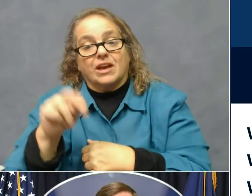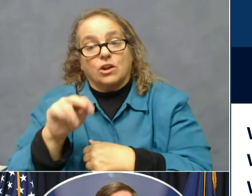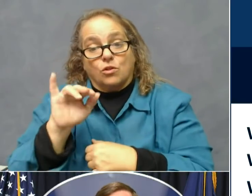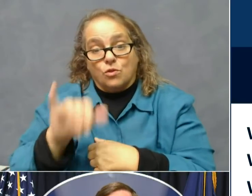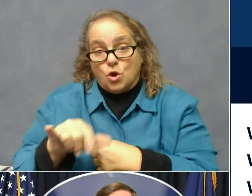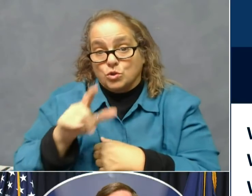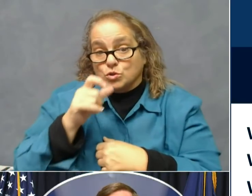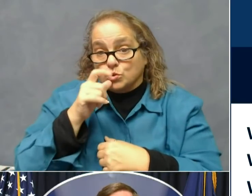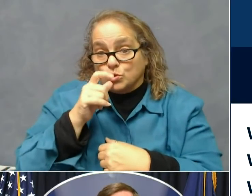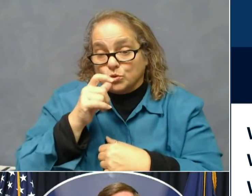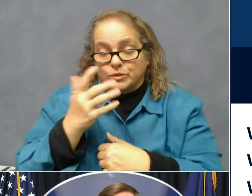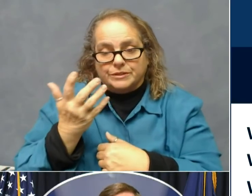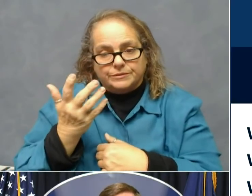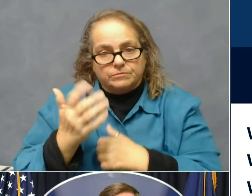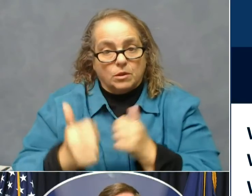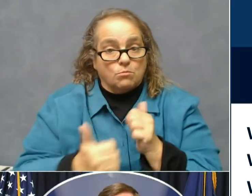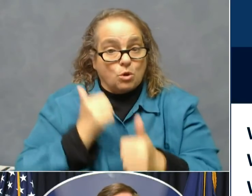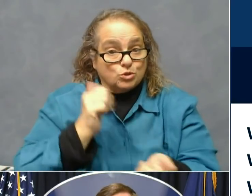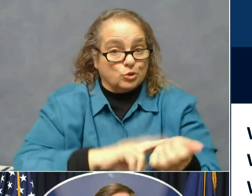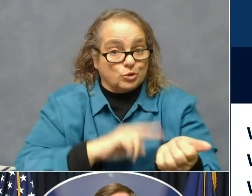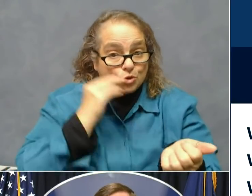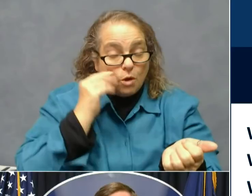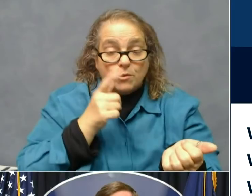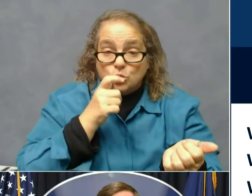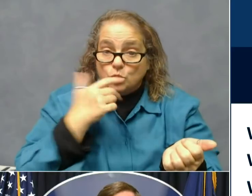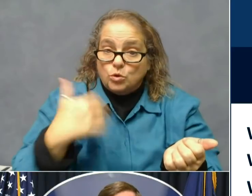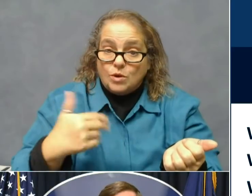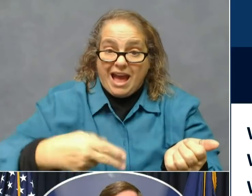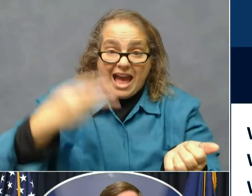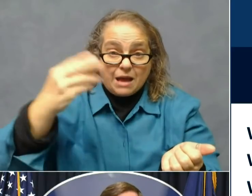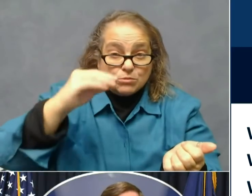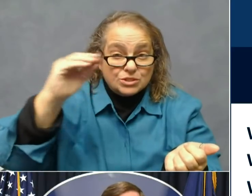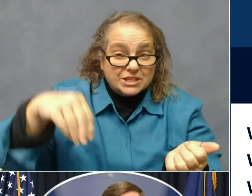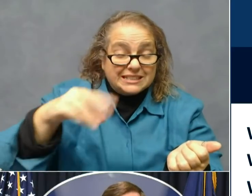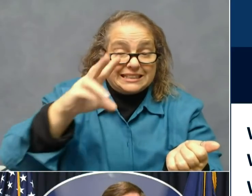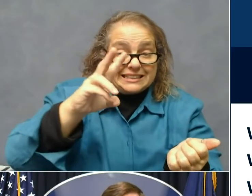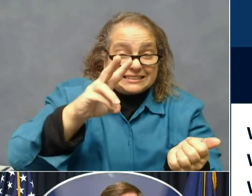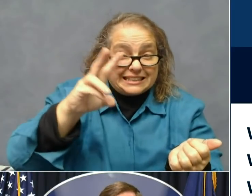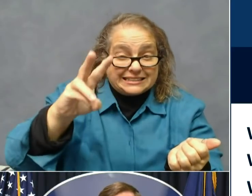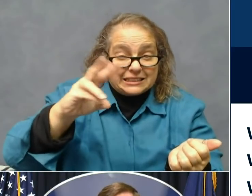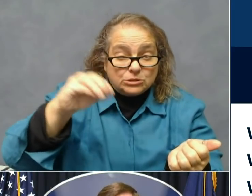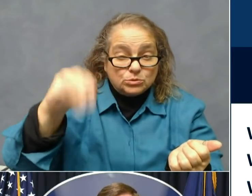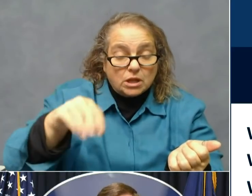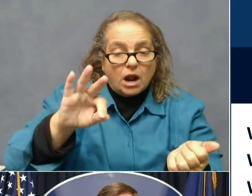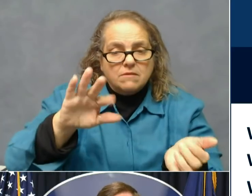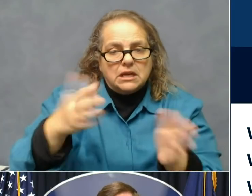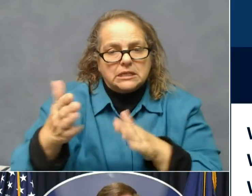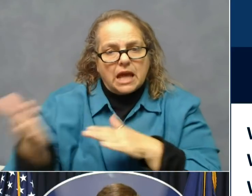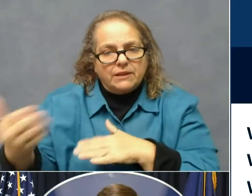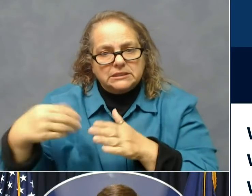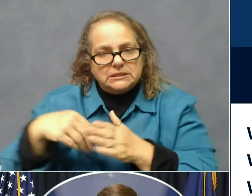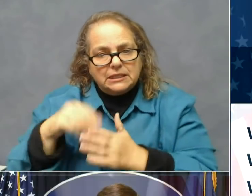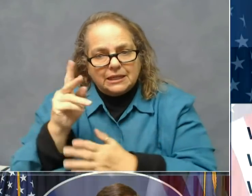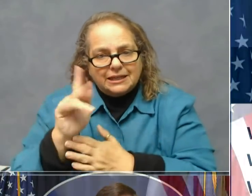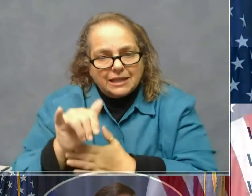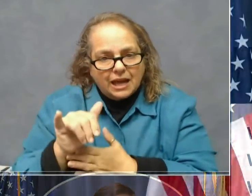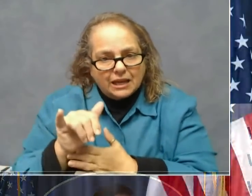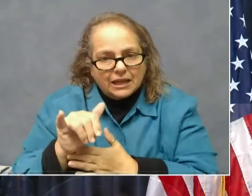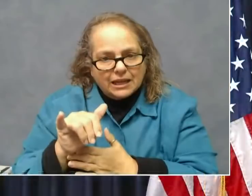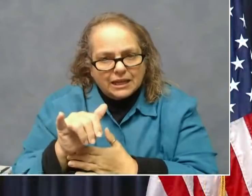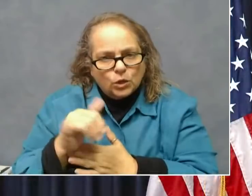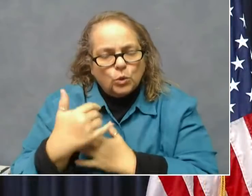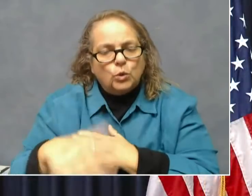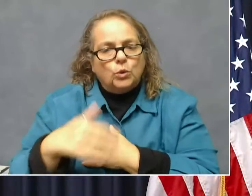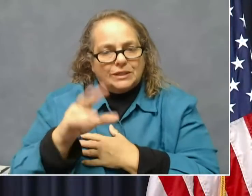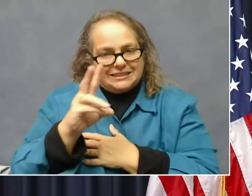dying, long-term care residents, which make up almost 66% of all deaths in Kentucky, again, need to come first.